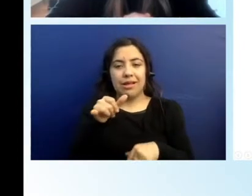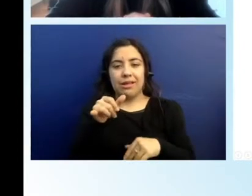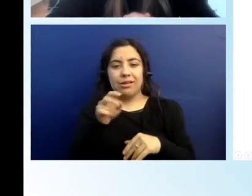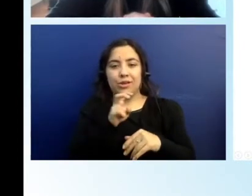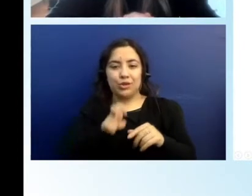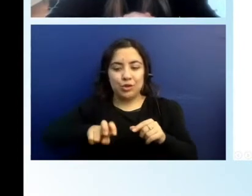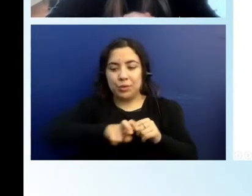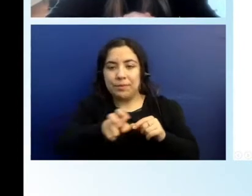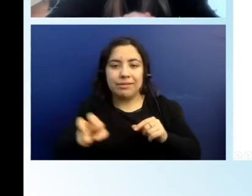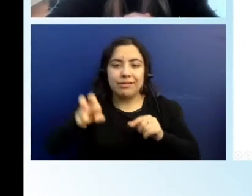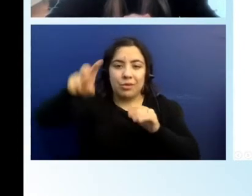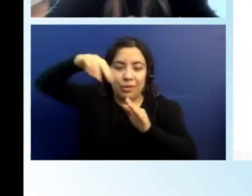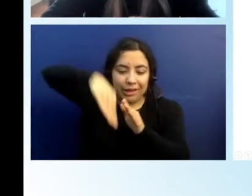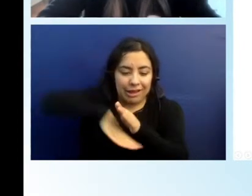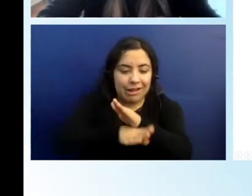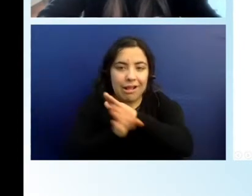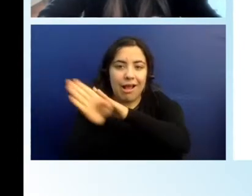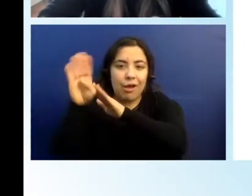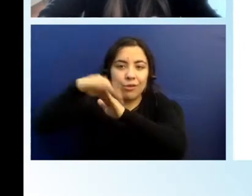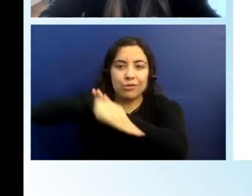reminding us of, you know, our role.